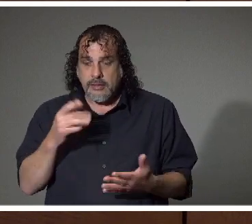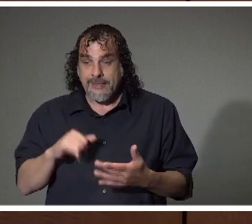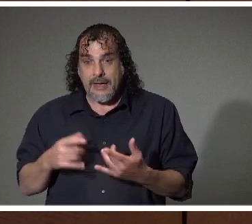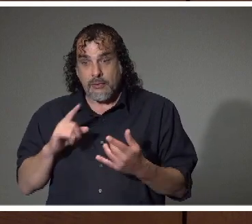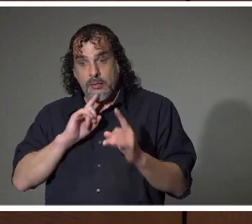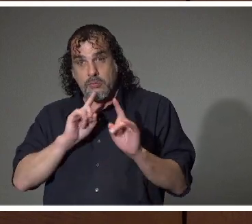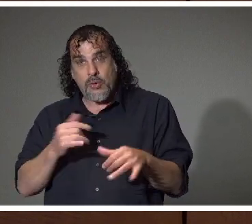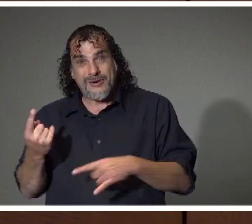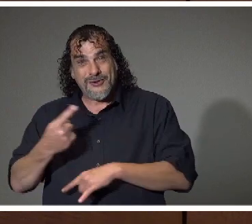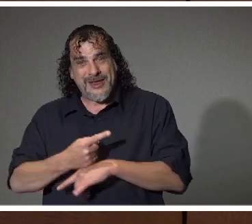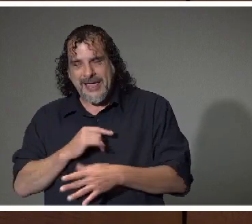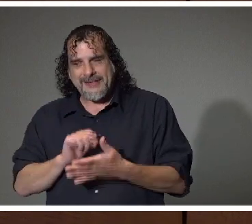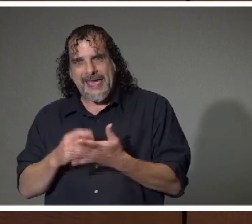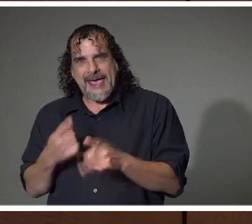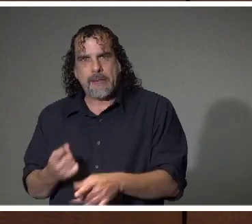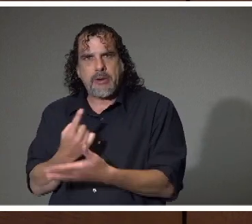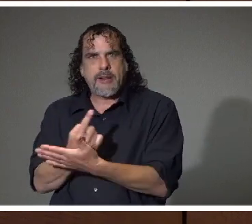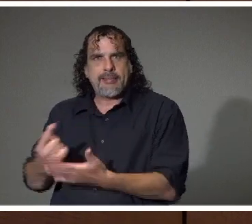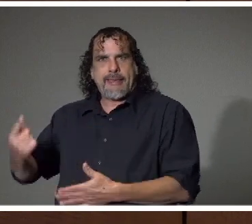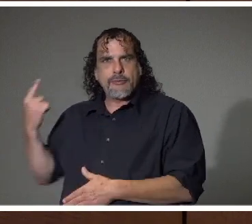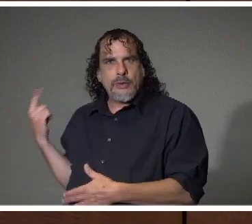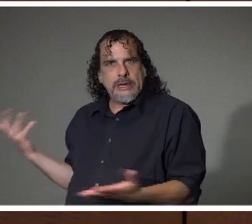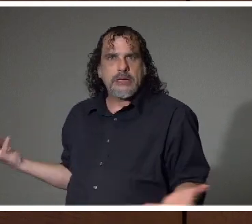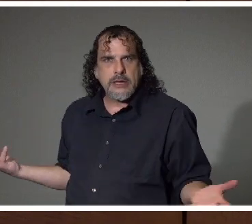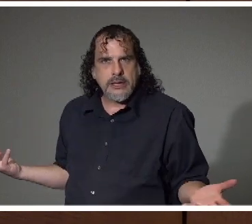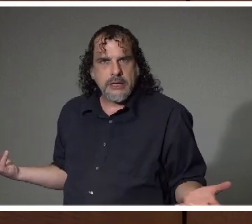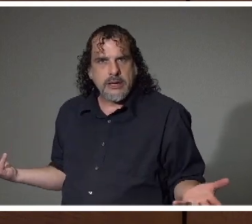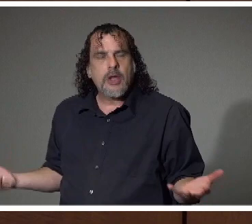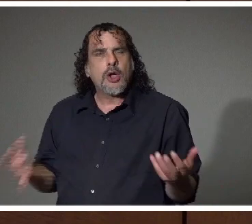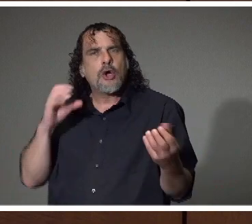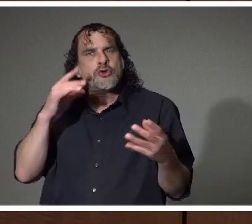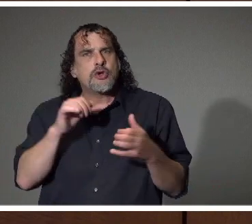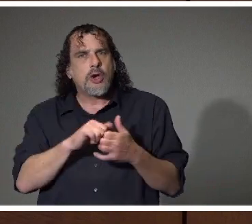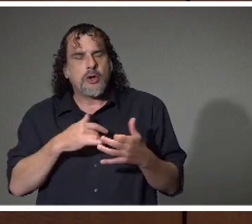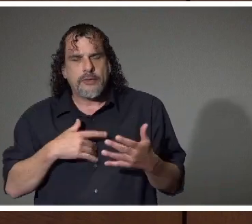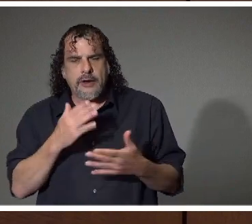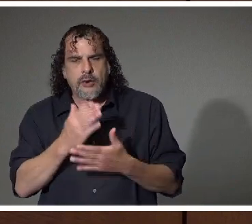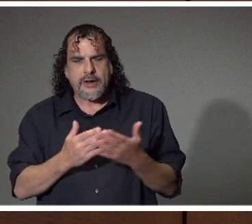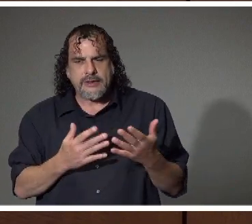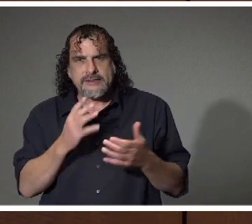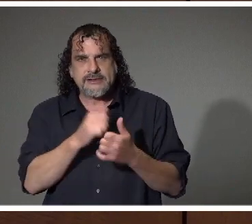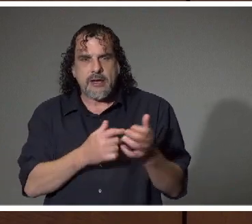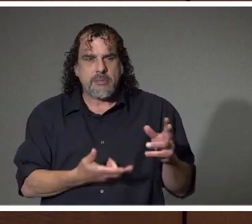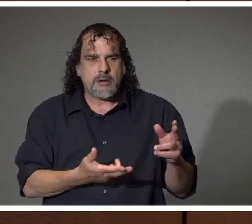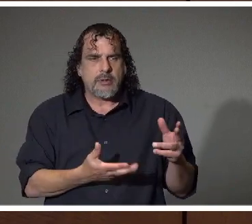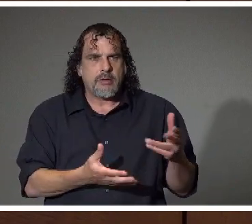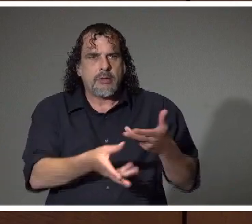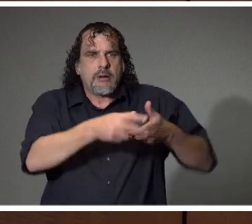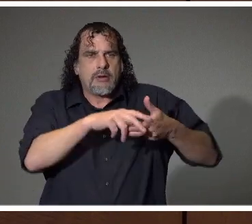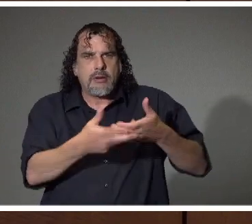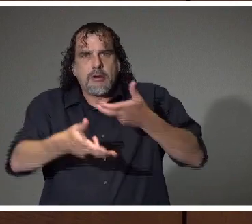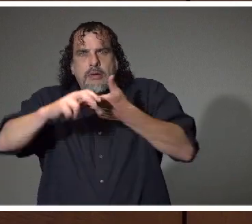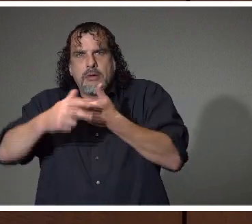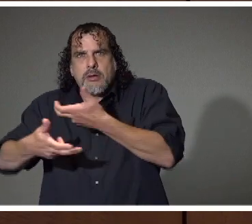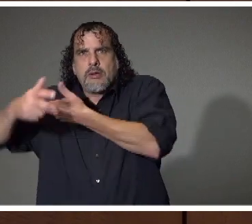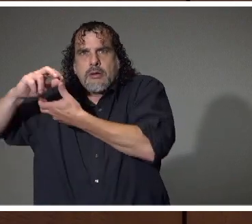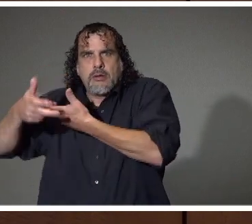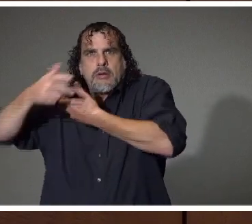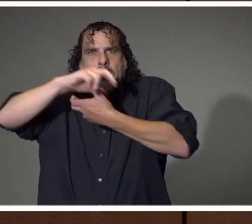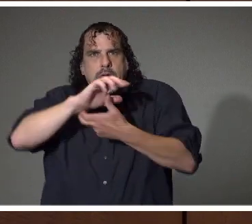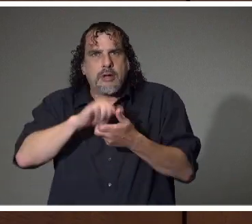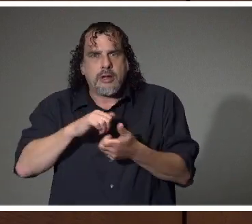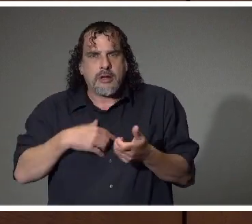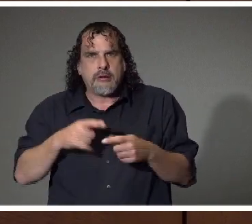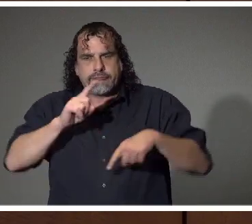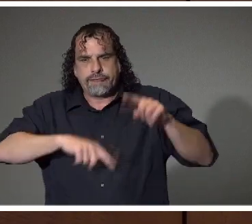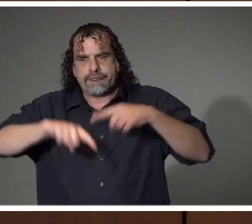ago, just in the natural cycle of things. And there is some natural sort of clumping of reporting. You've noticed a lot of variability day to day, and that's